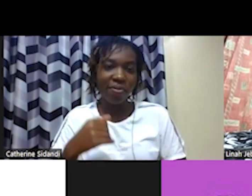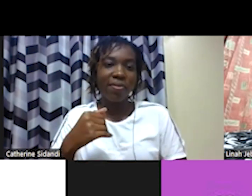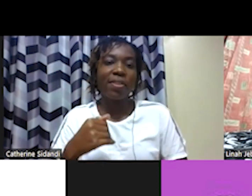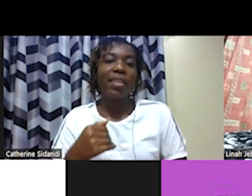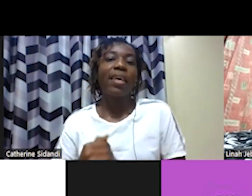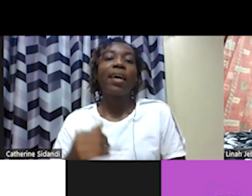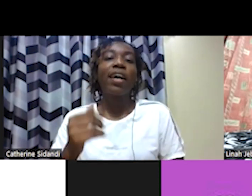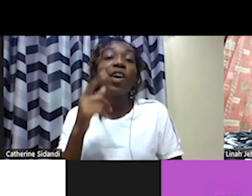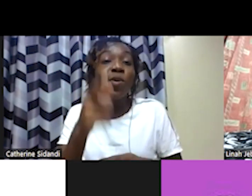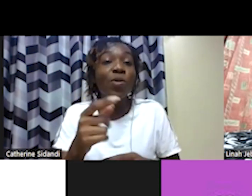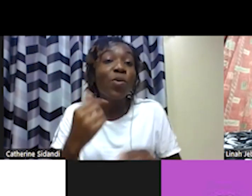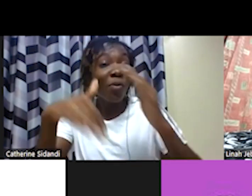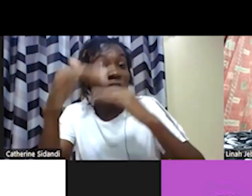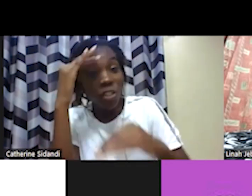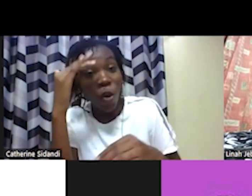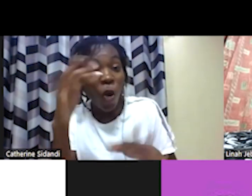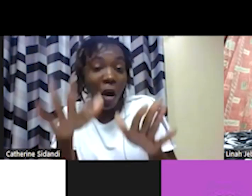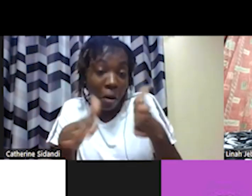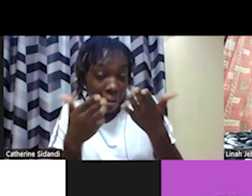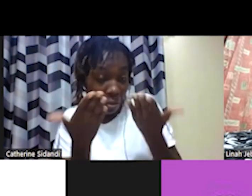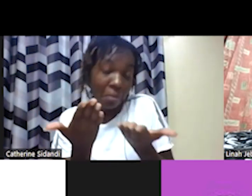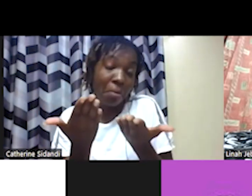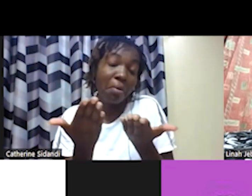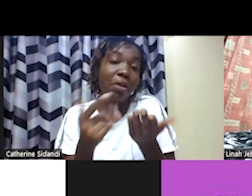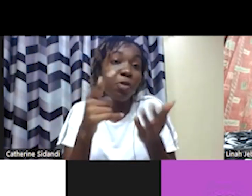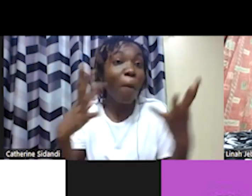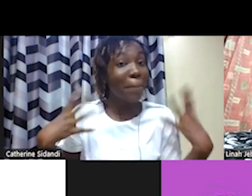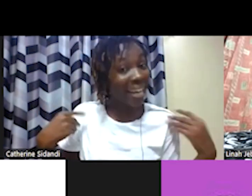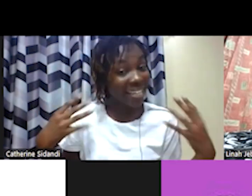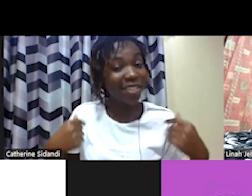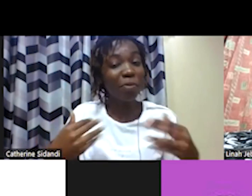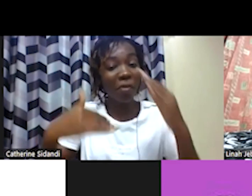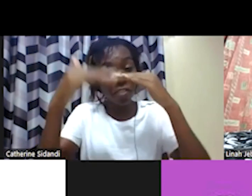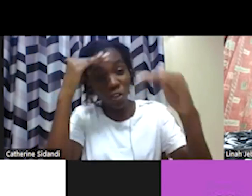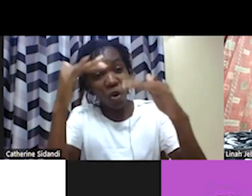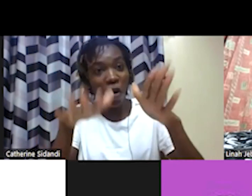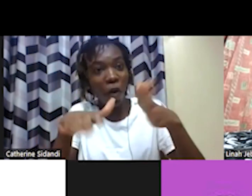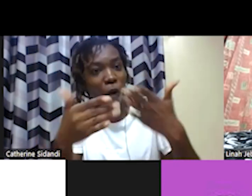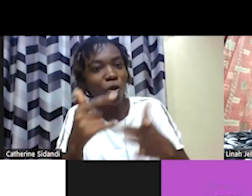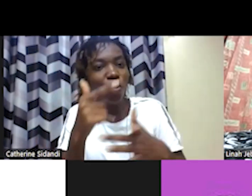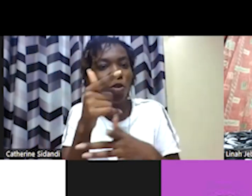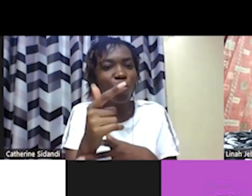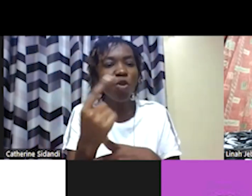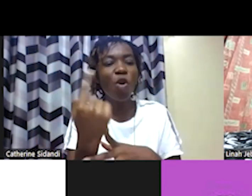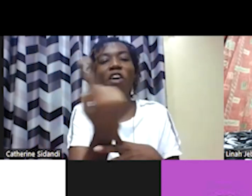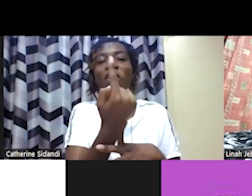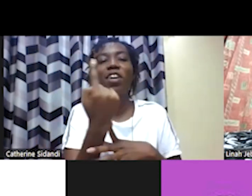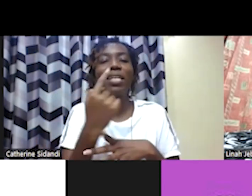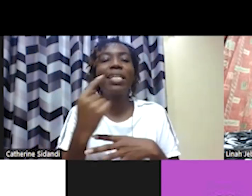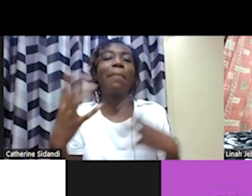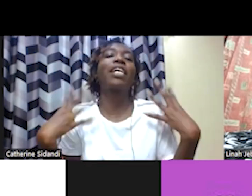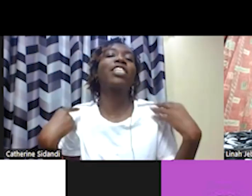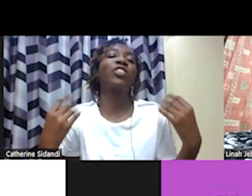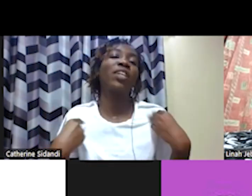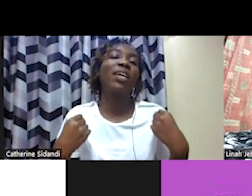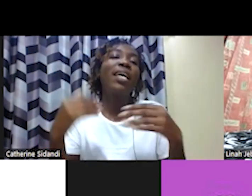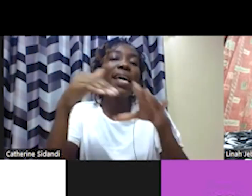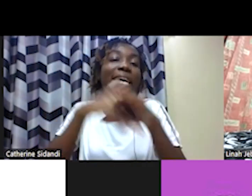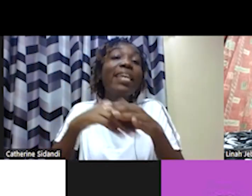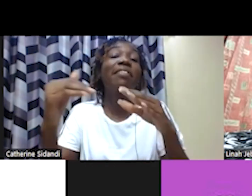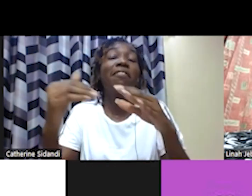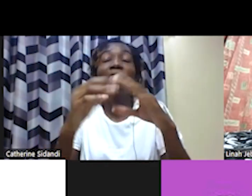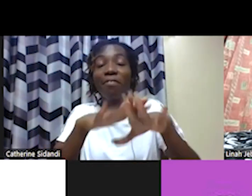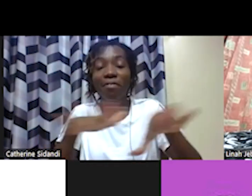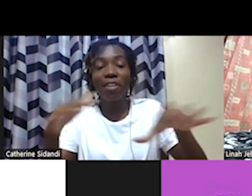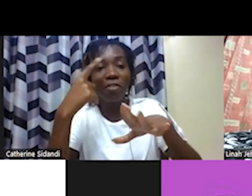have, are you a professional or are you a practicing professional or just a practitioner in your field of